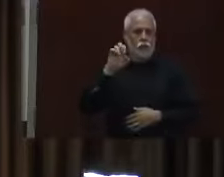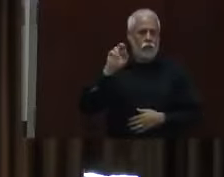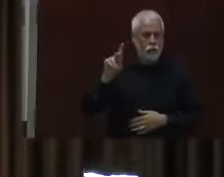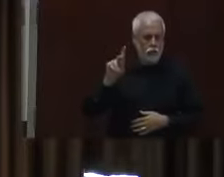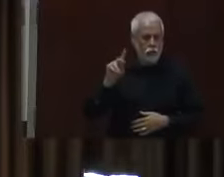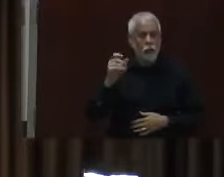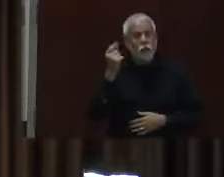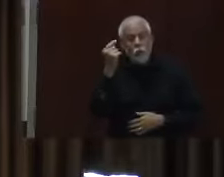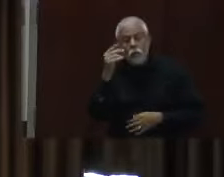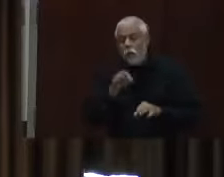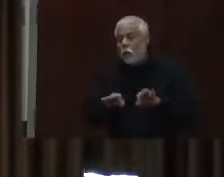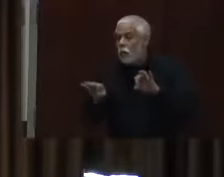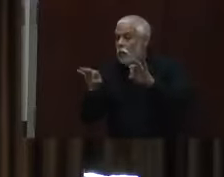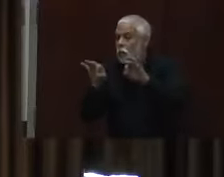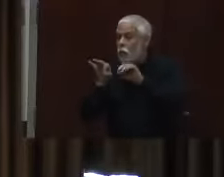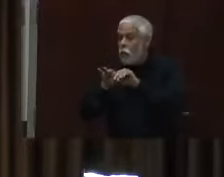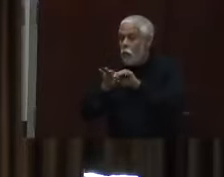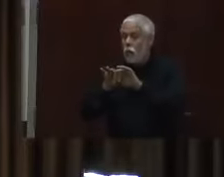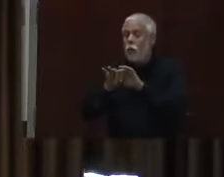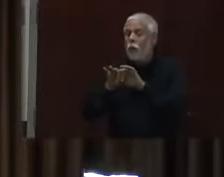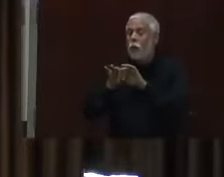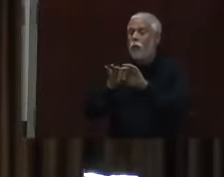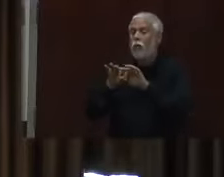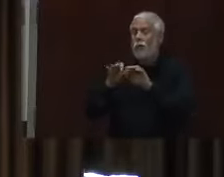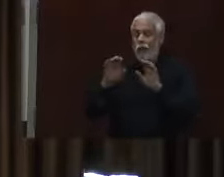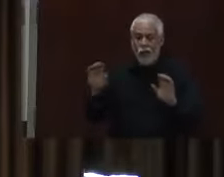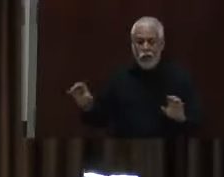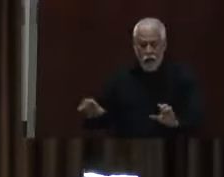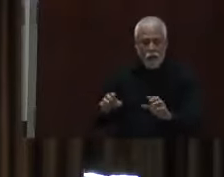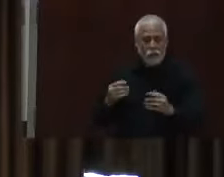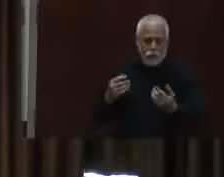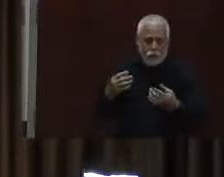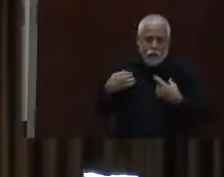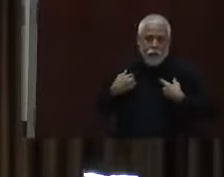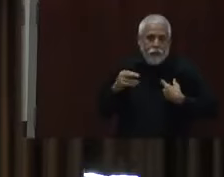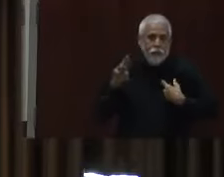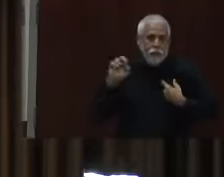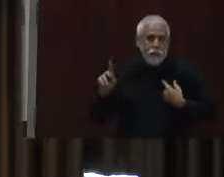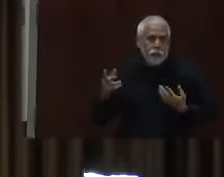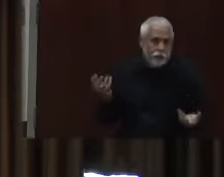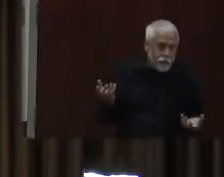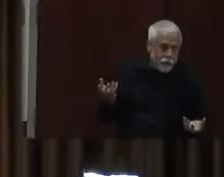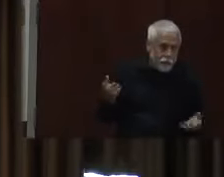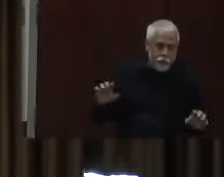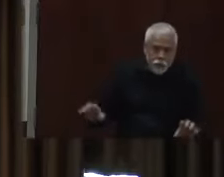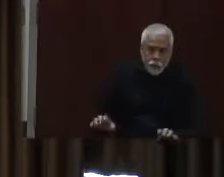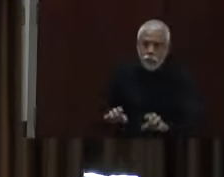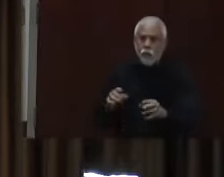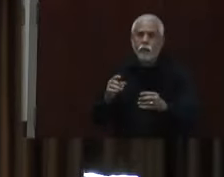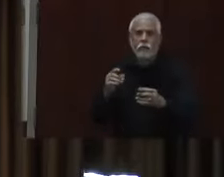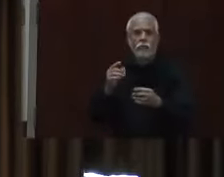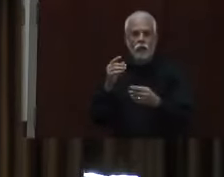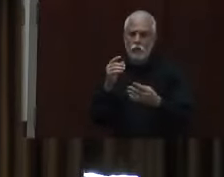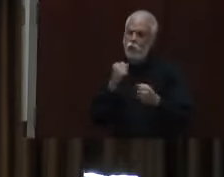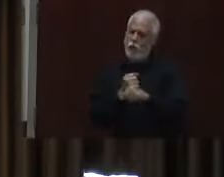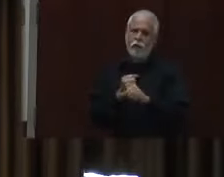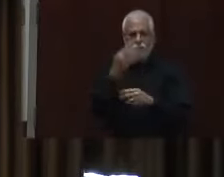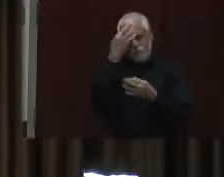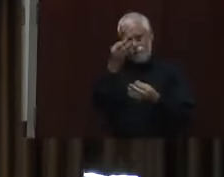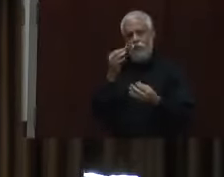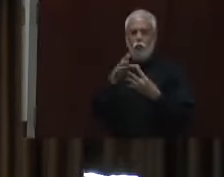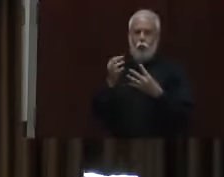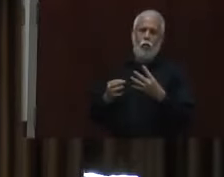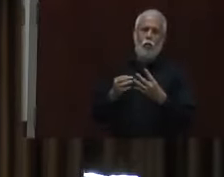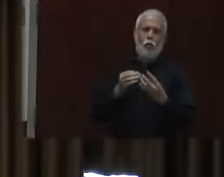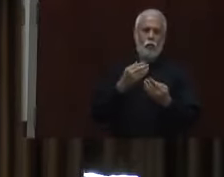it's important for folks to know that activities have risks to them right now, and so that there are choices that we can make that are